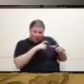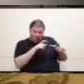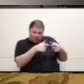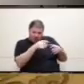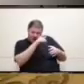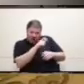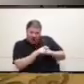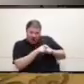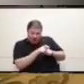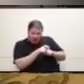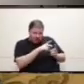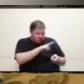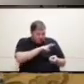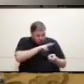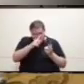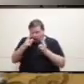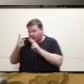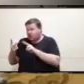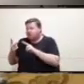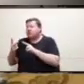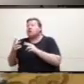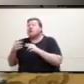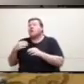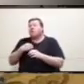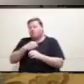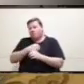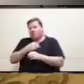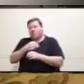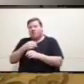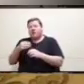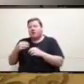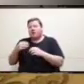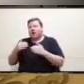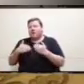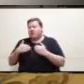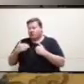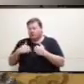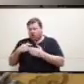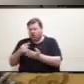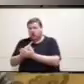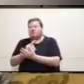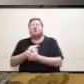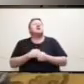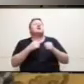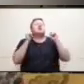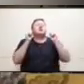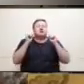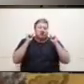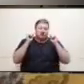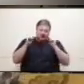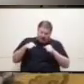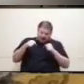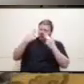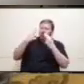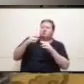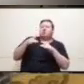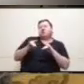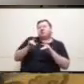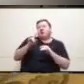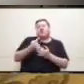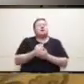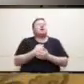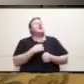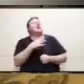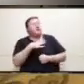councillor, he became a member of the administration. That's what happened? Yes, Honorable Chair. Okay. So your